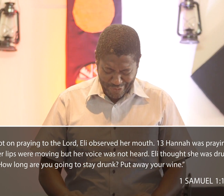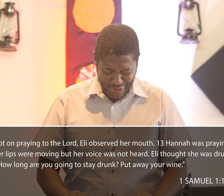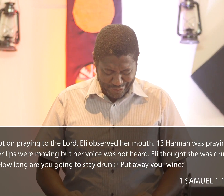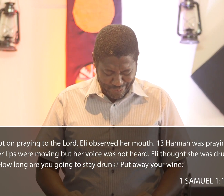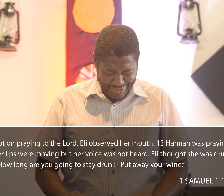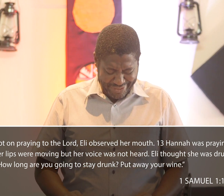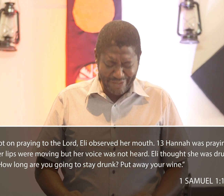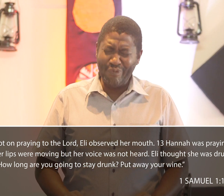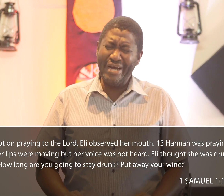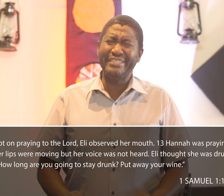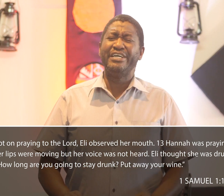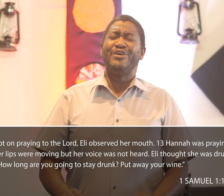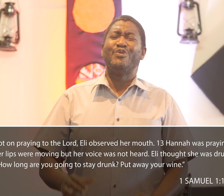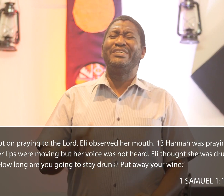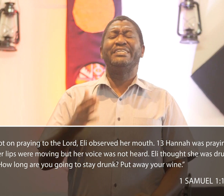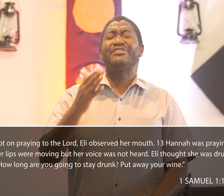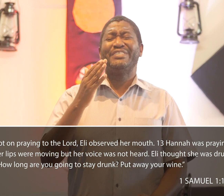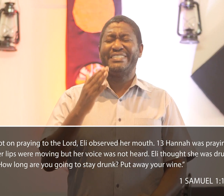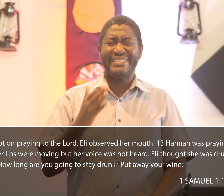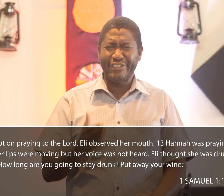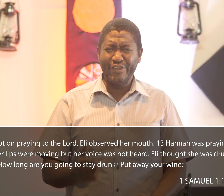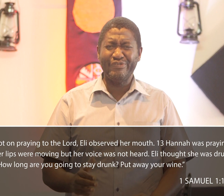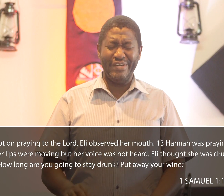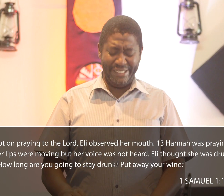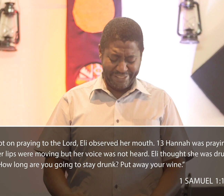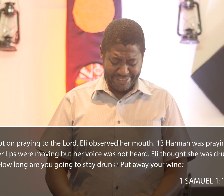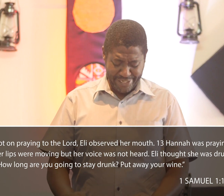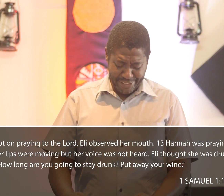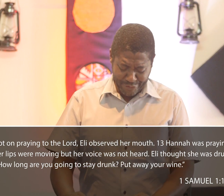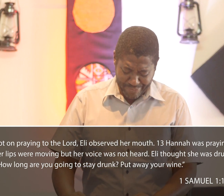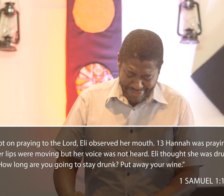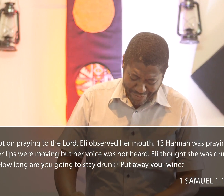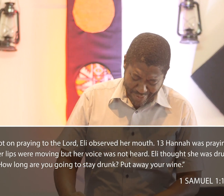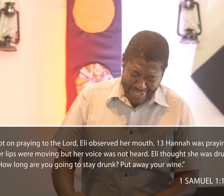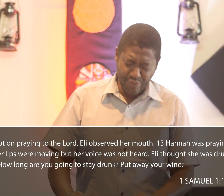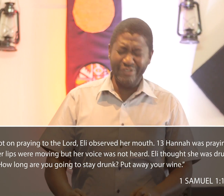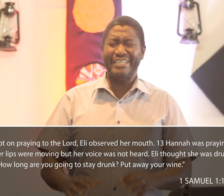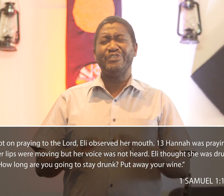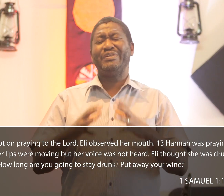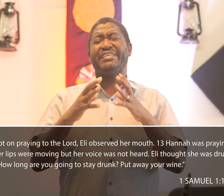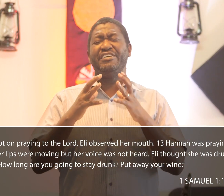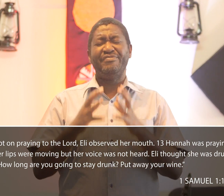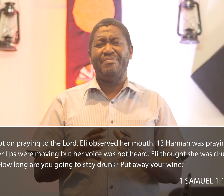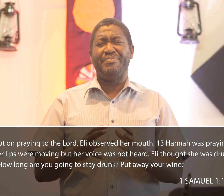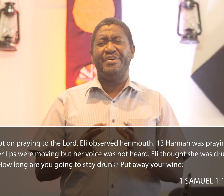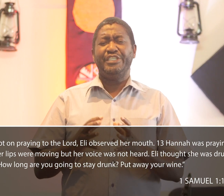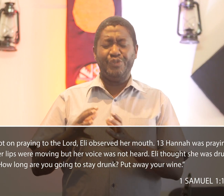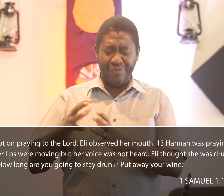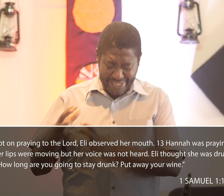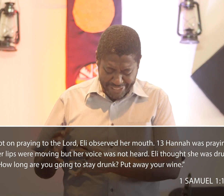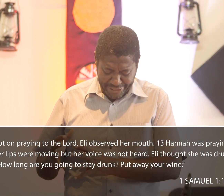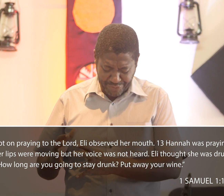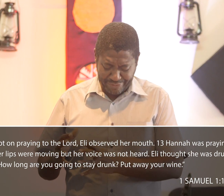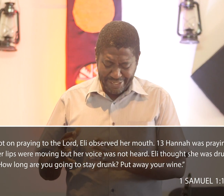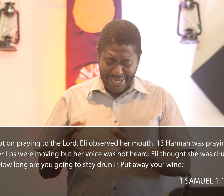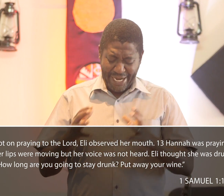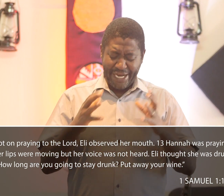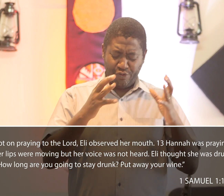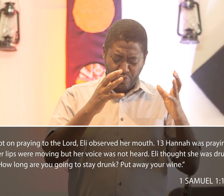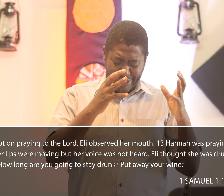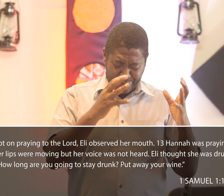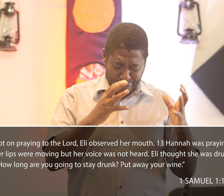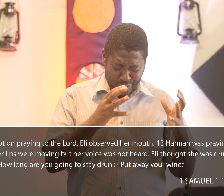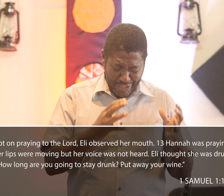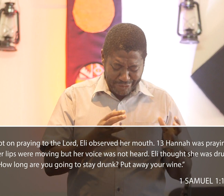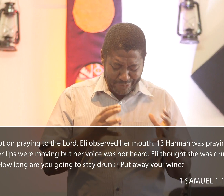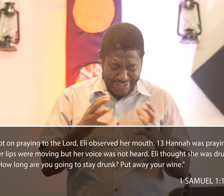soar with God to be the one who does not settle for less, to be the one who does not give up to ridicule,